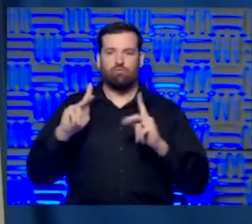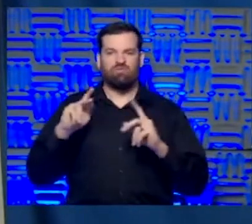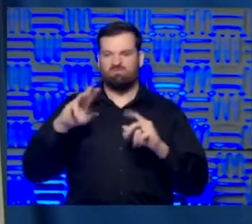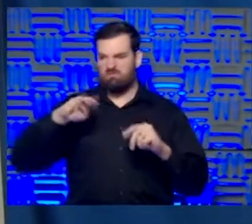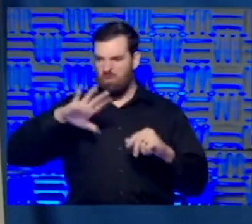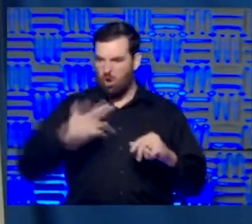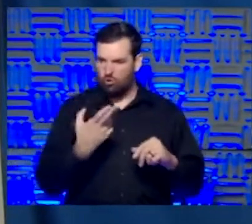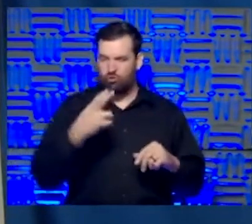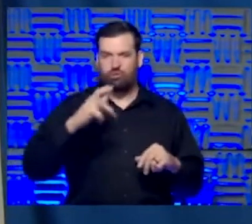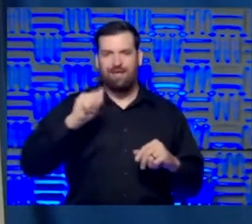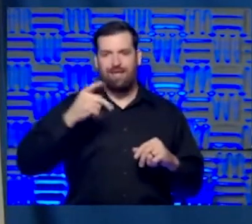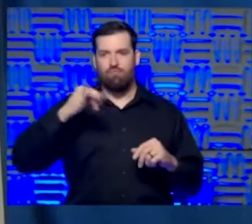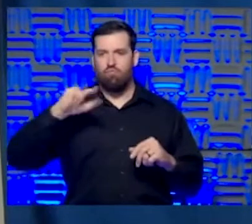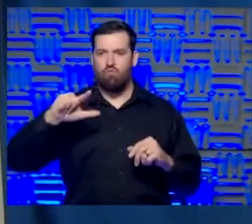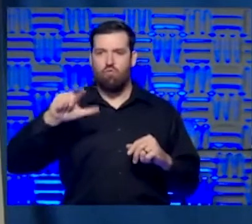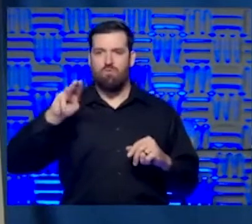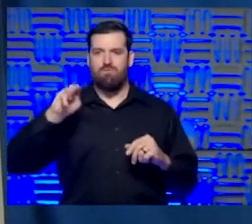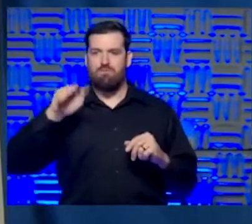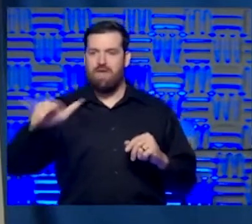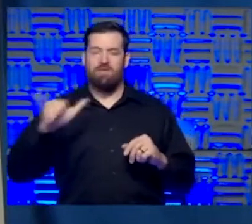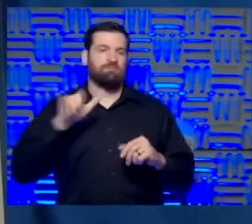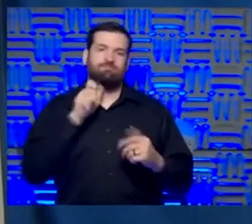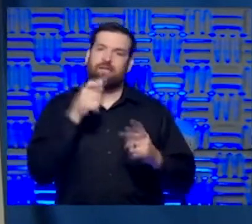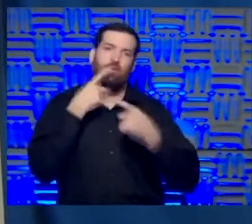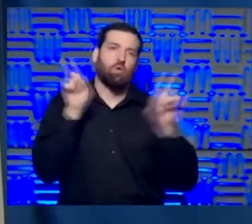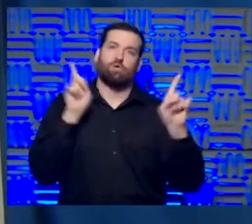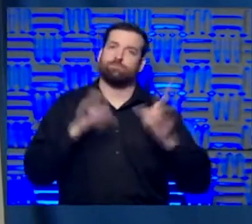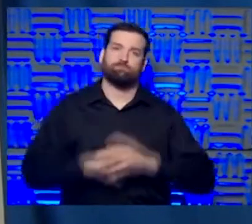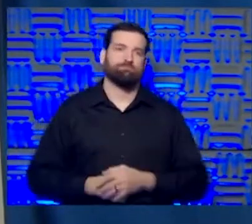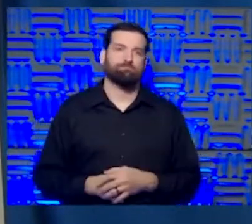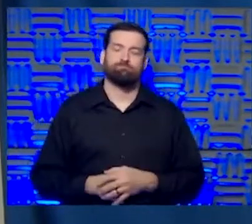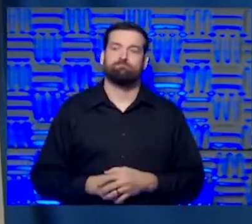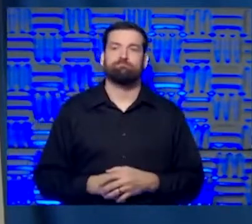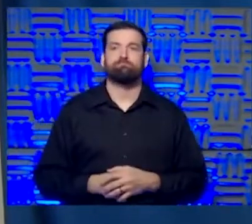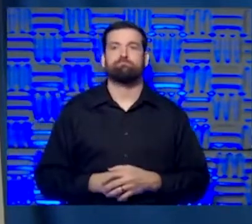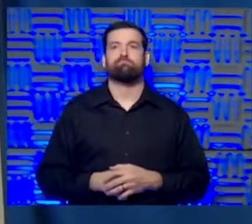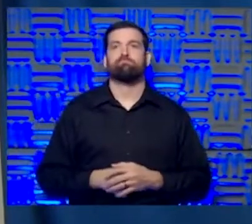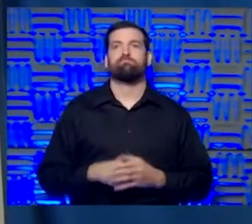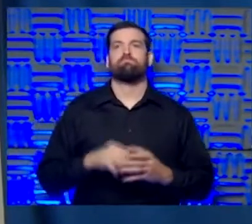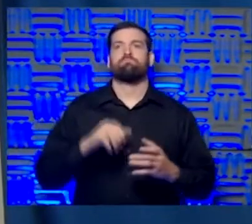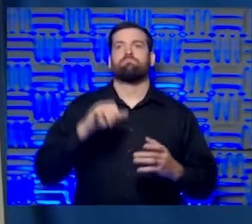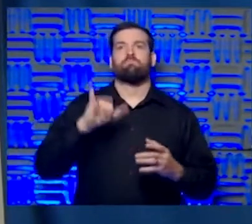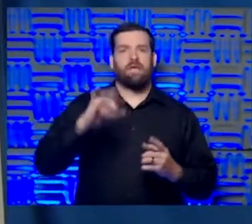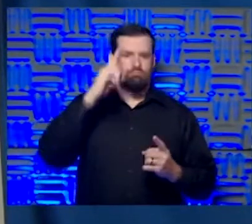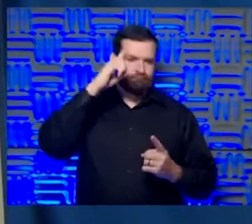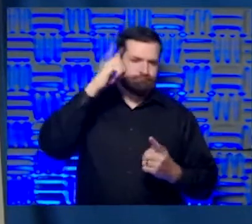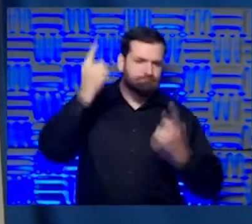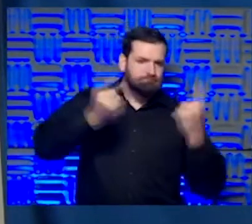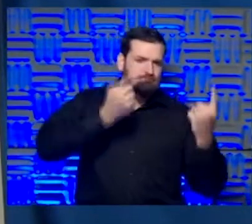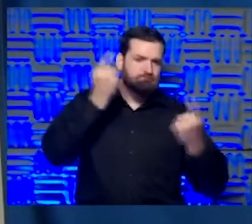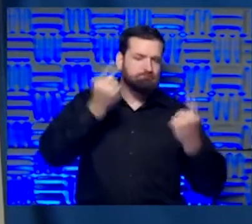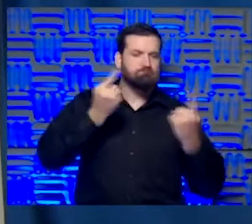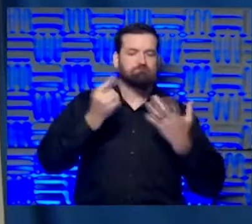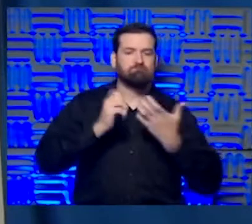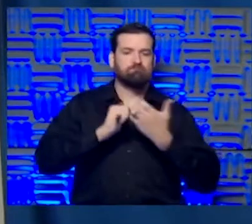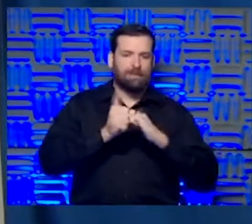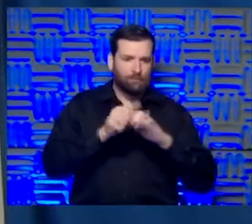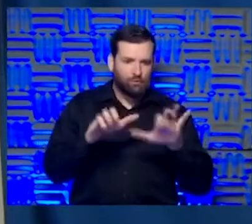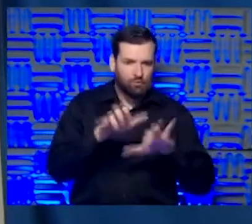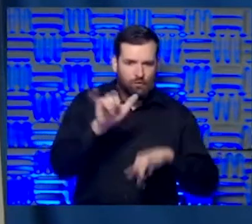April, and May. That's just not going to work. So I think it is that thoughtful consideration of how you do